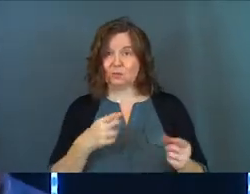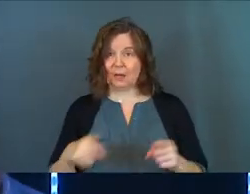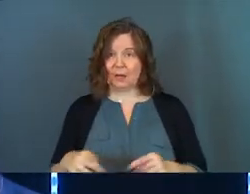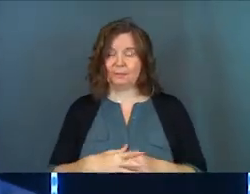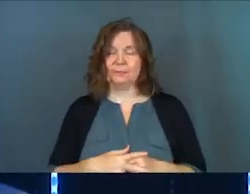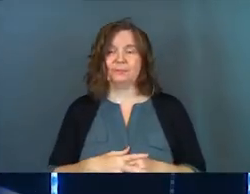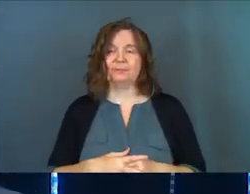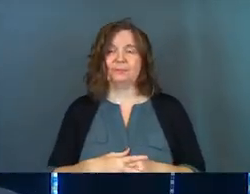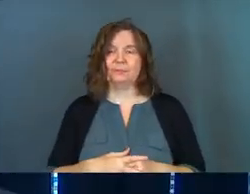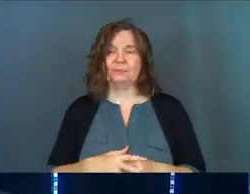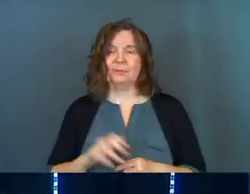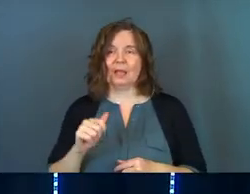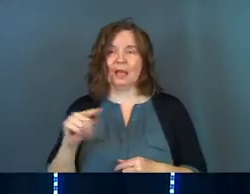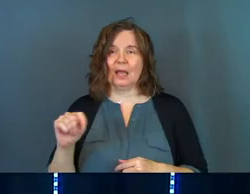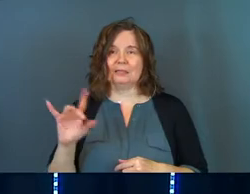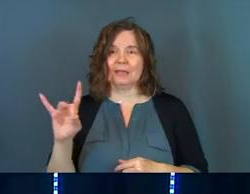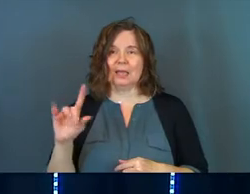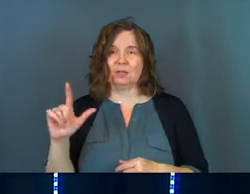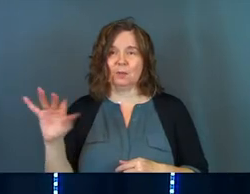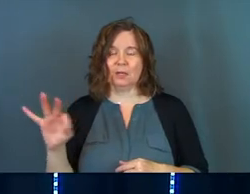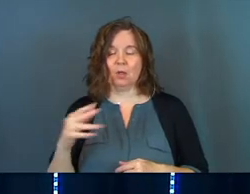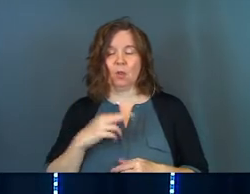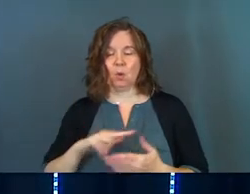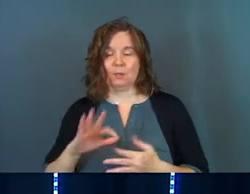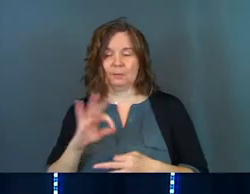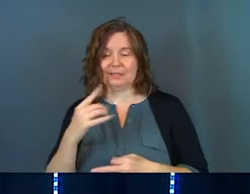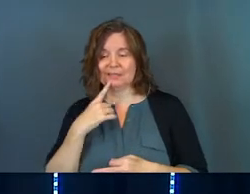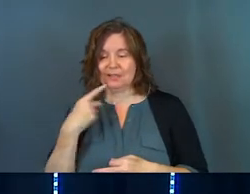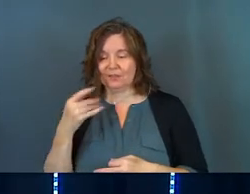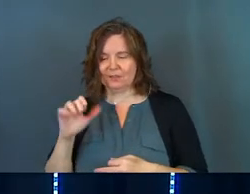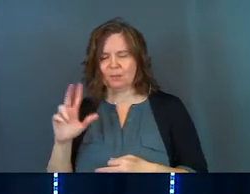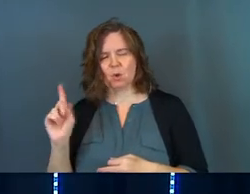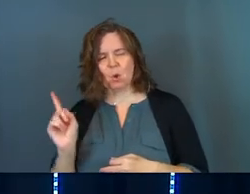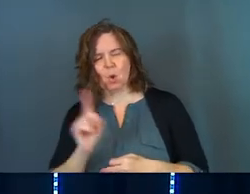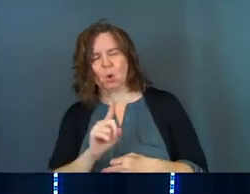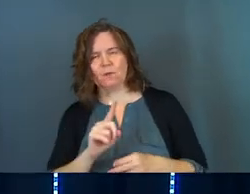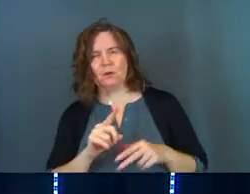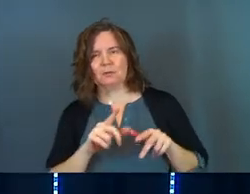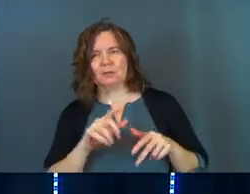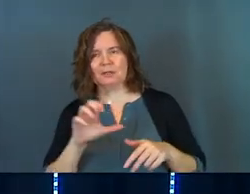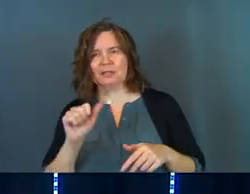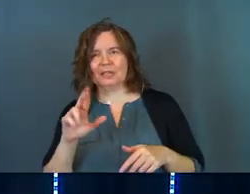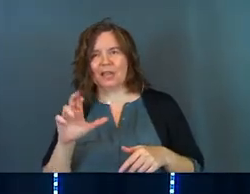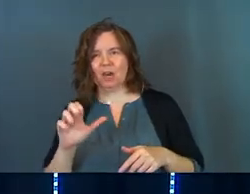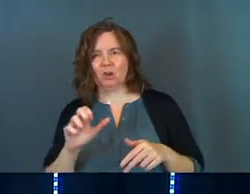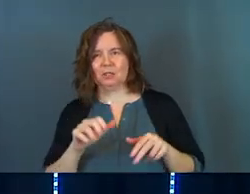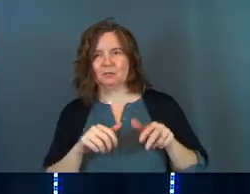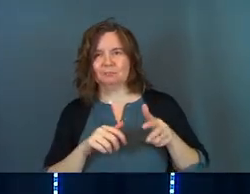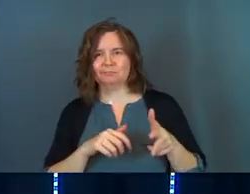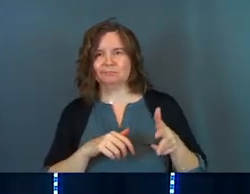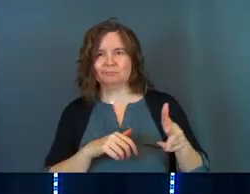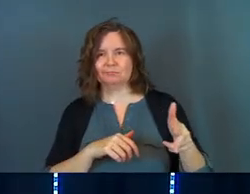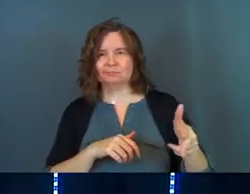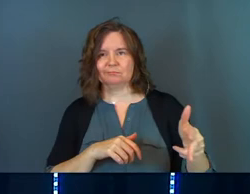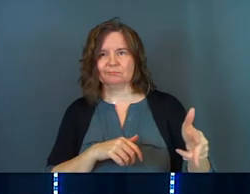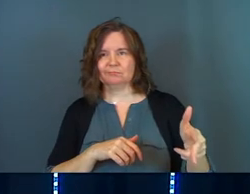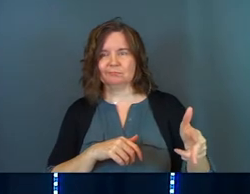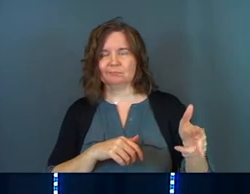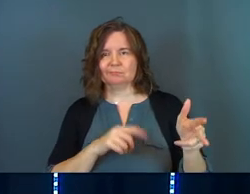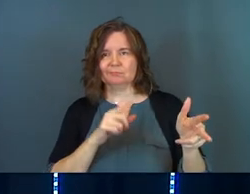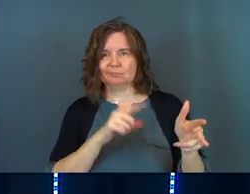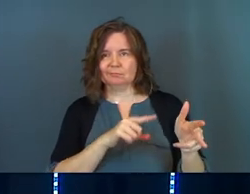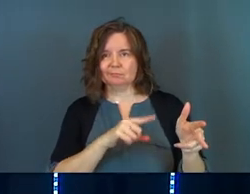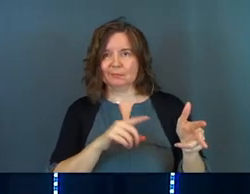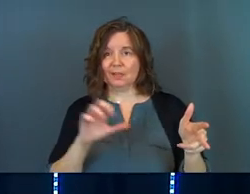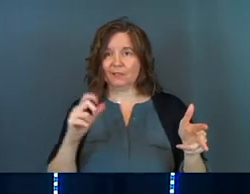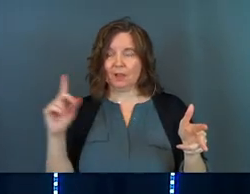actual text, Acts 8:29. The Holy Spirit said to Philip, go over and walk along beside that little carriage there.